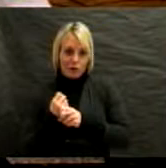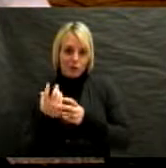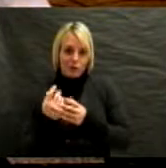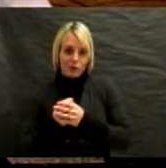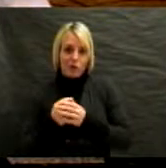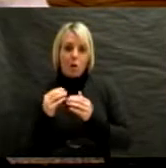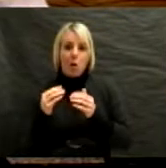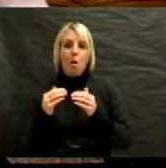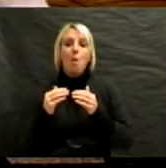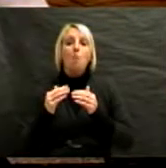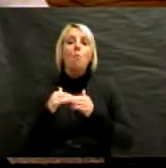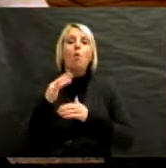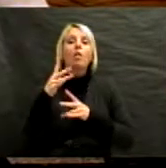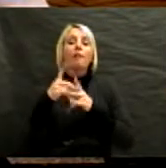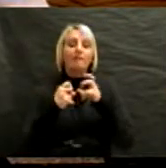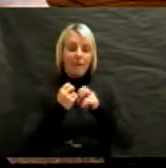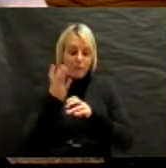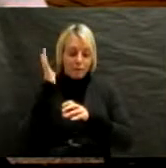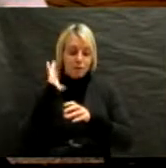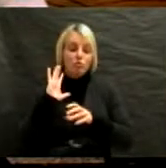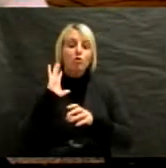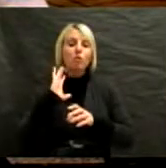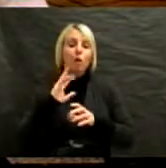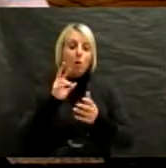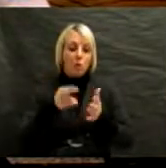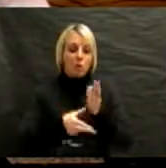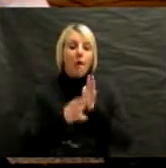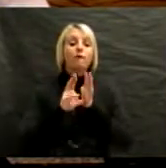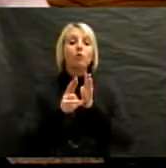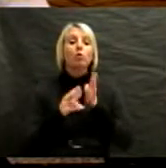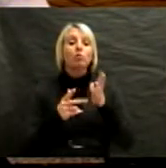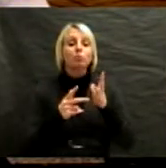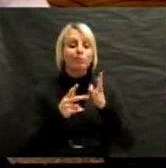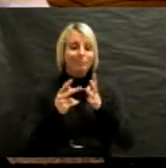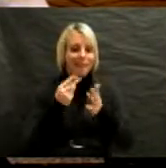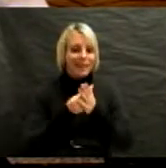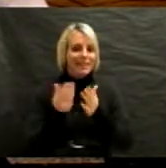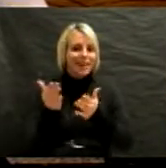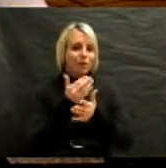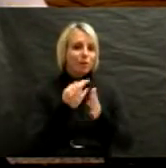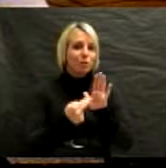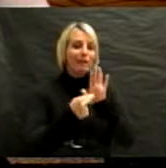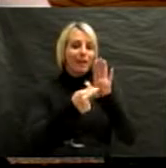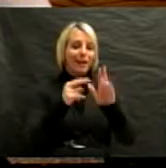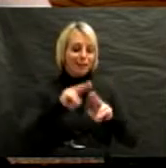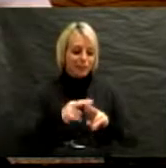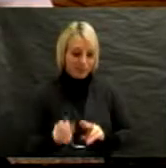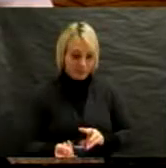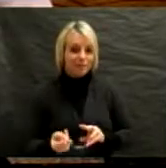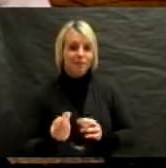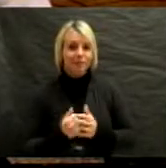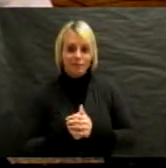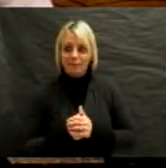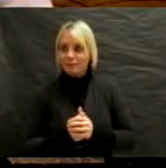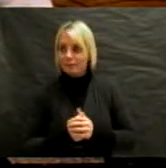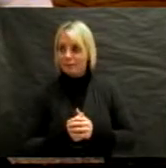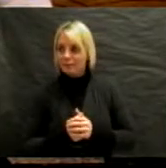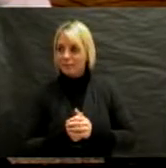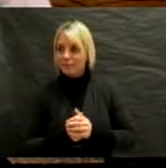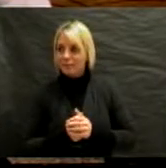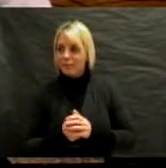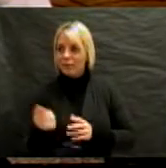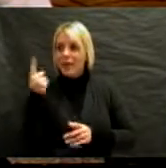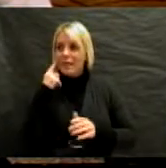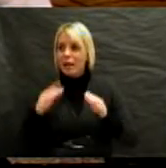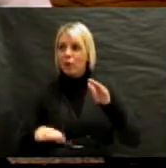years, and these salaries here reflect those reductions. Reduced from what? I think it was up to $300 a month at It one was